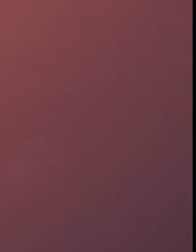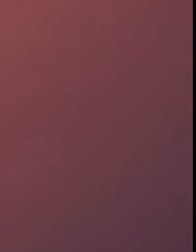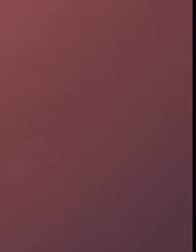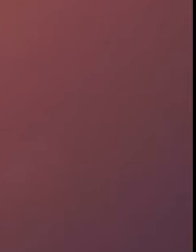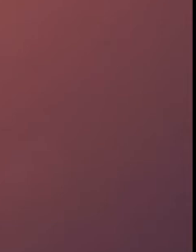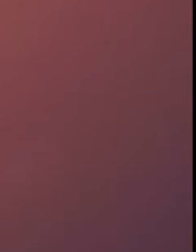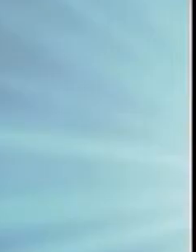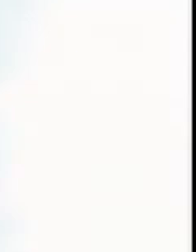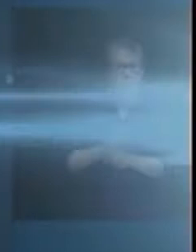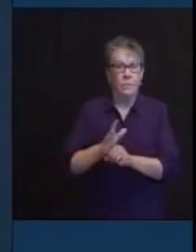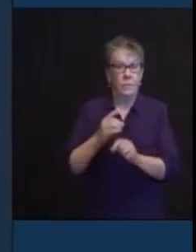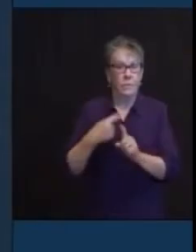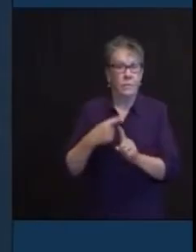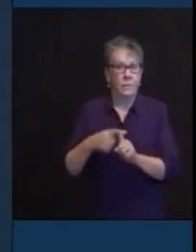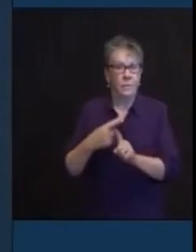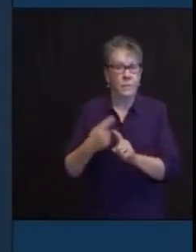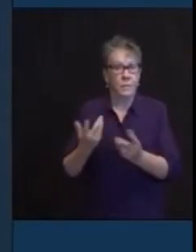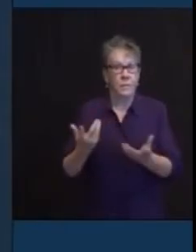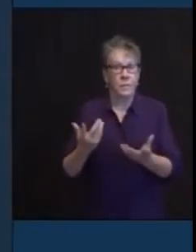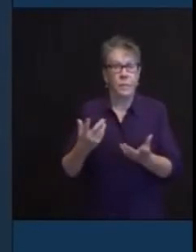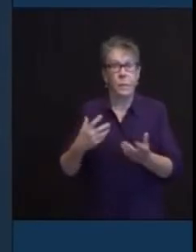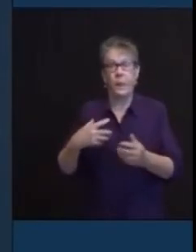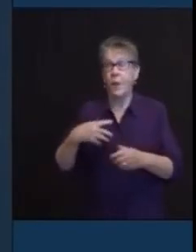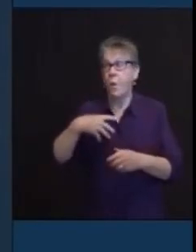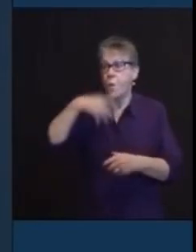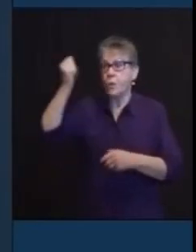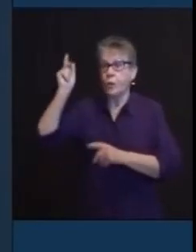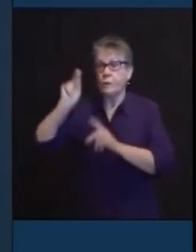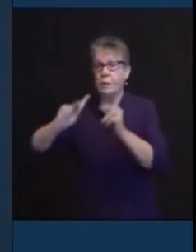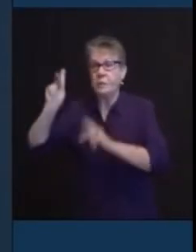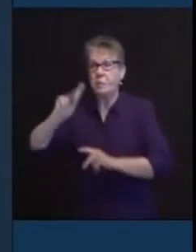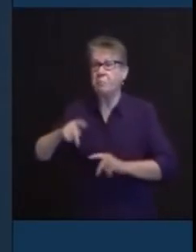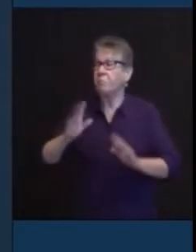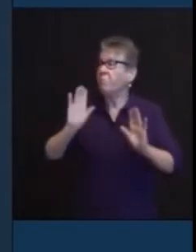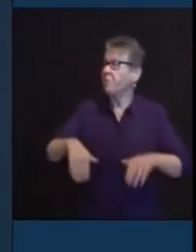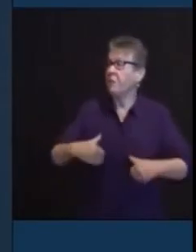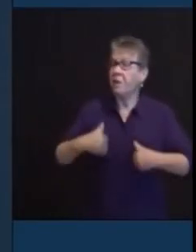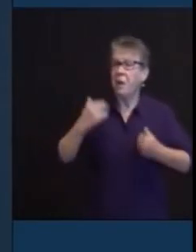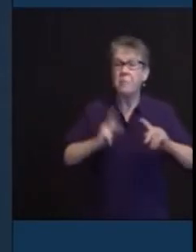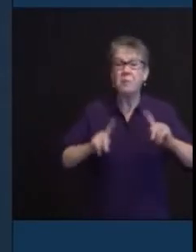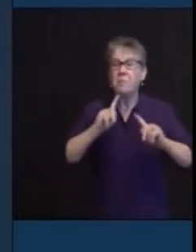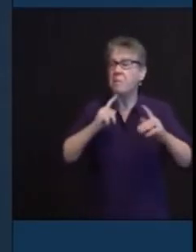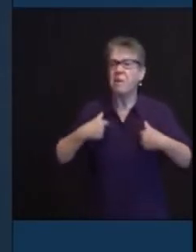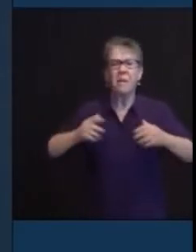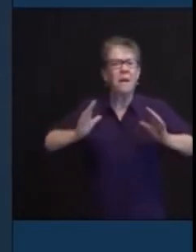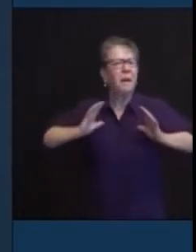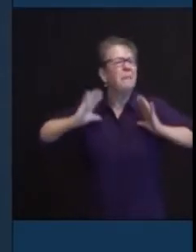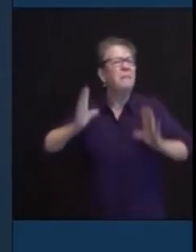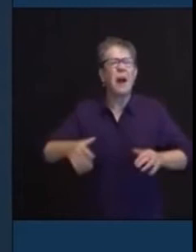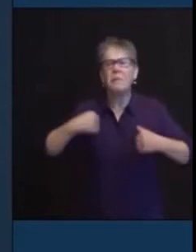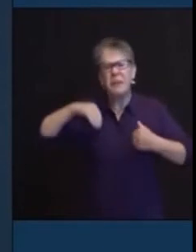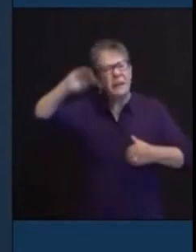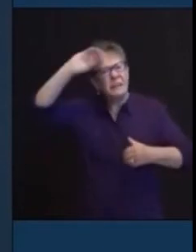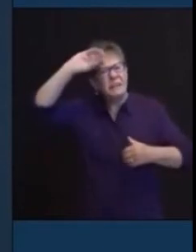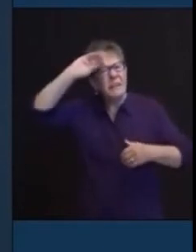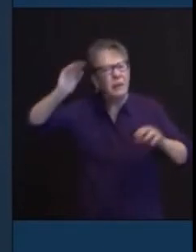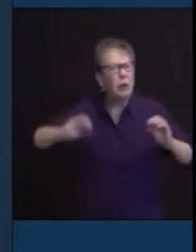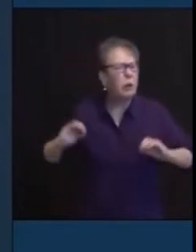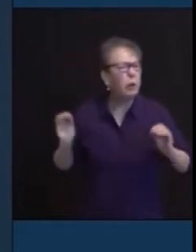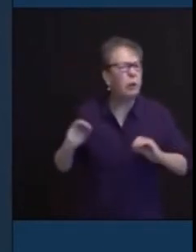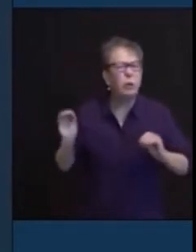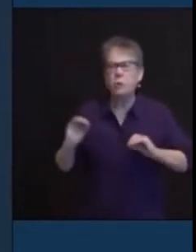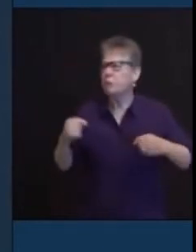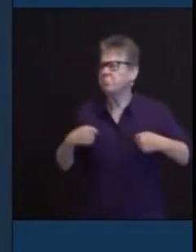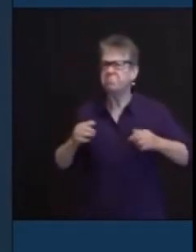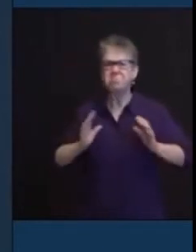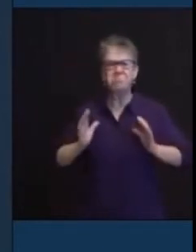seriously. You may be young, you may feel fine and not show a symptom to anyone, but you could be, and I